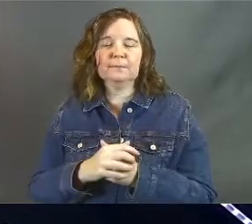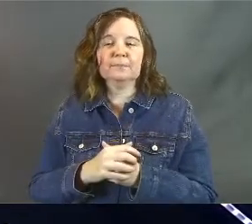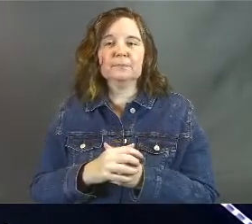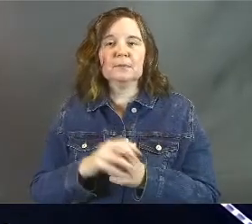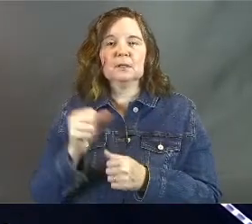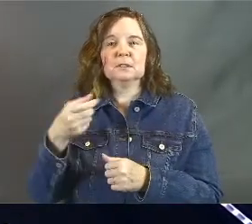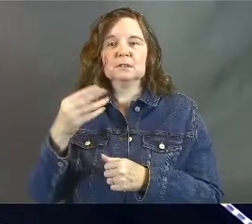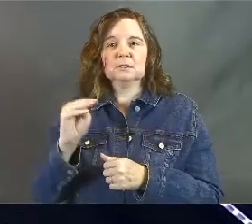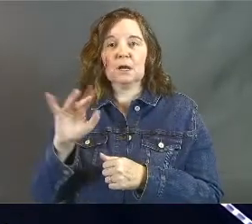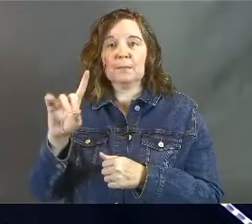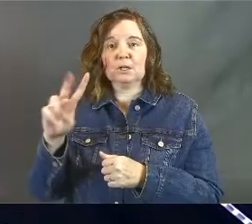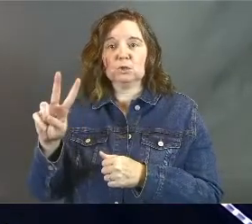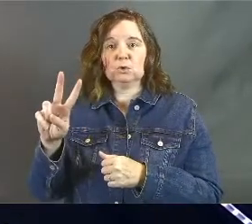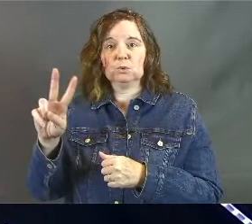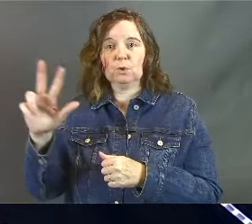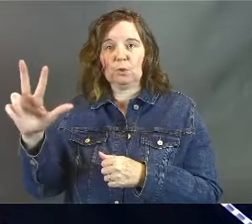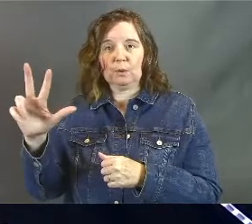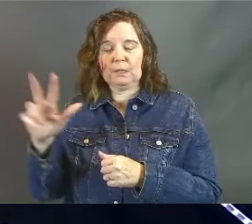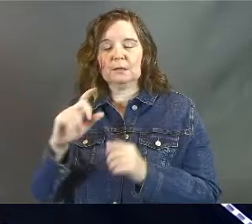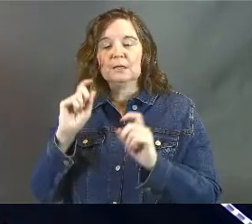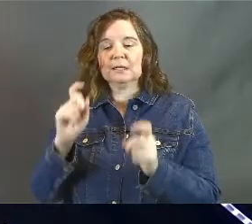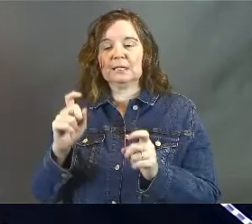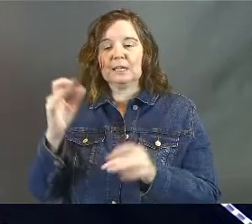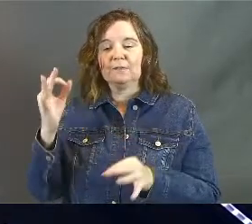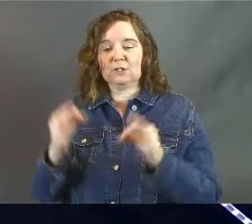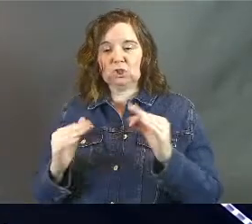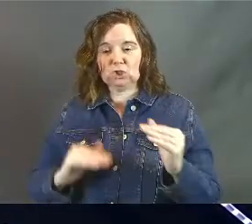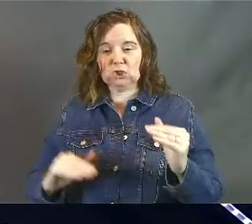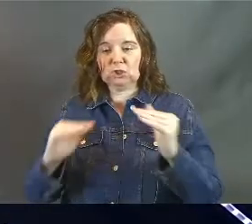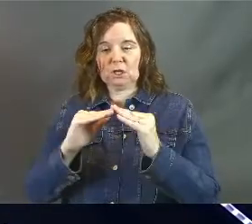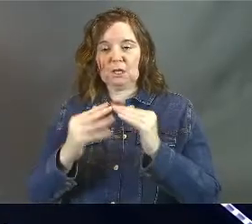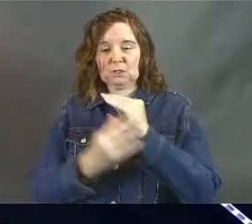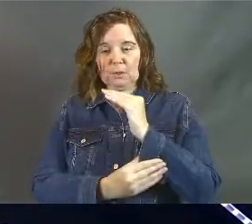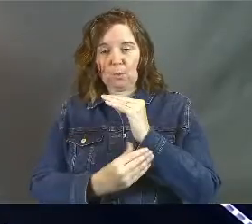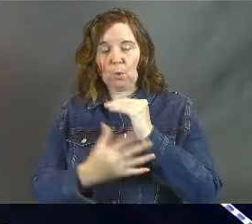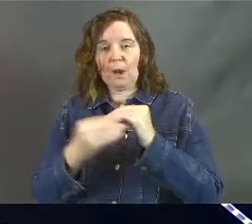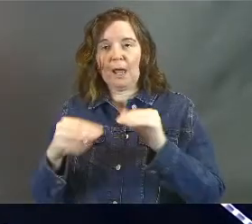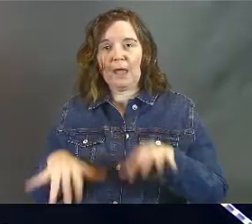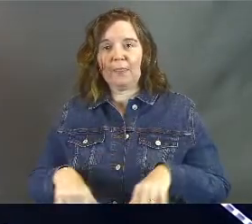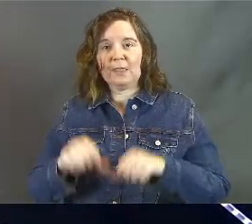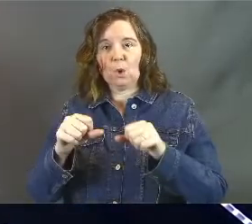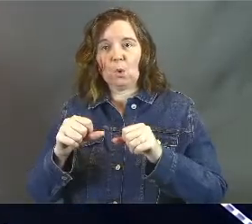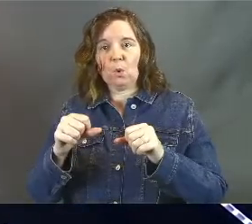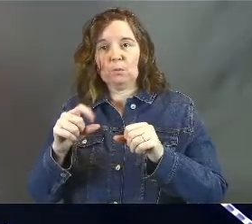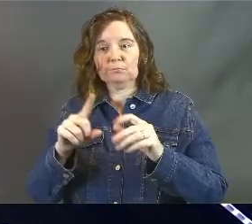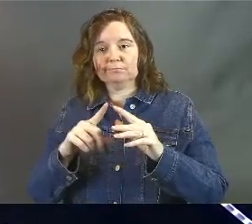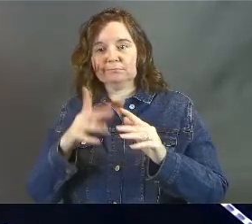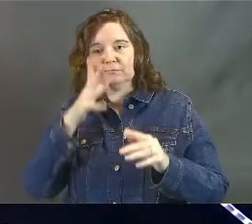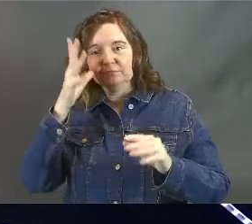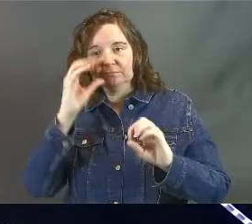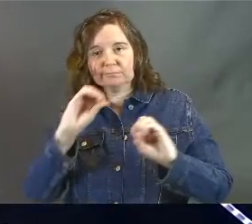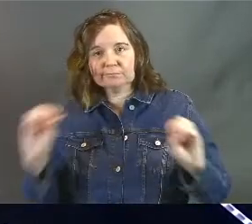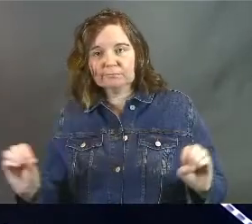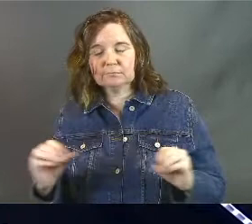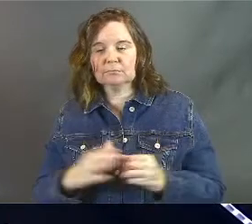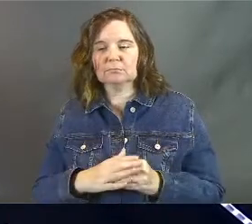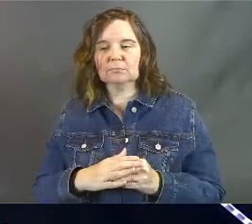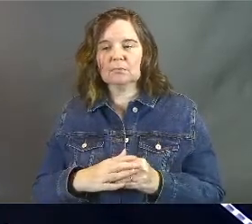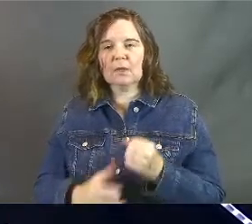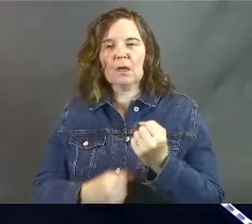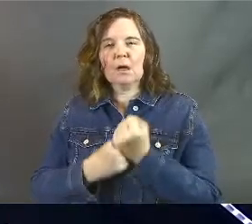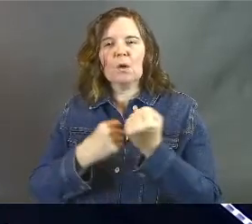82:3. Give justice to the poor and the orphan. Uphold the rights of the oppressed and the destitute.